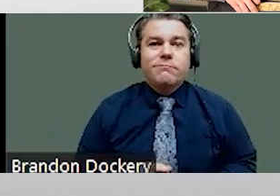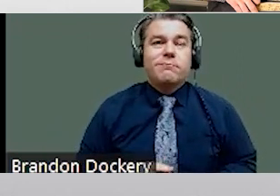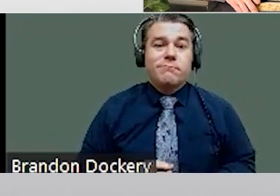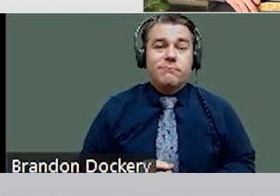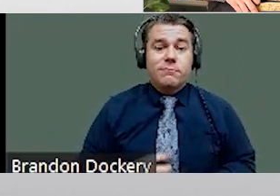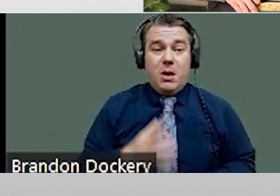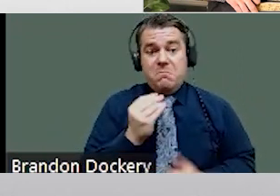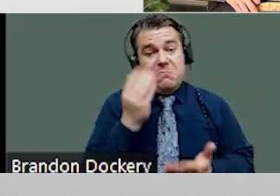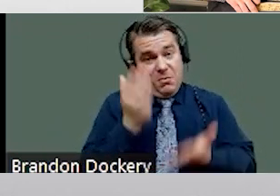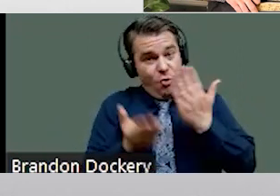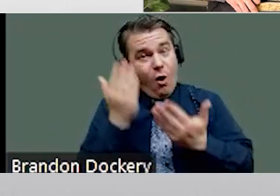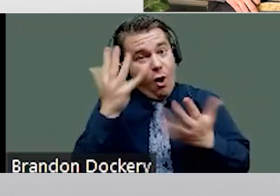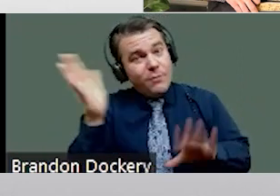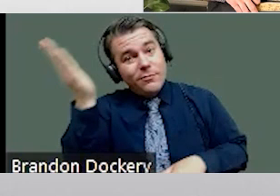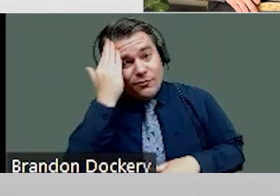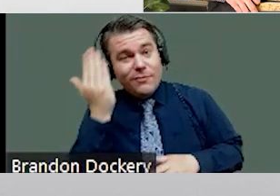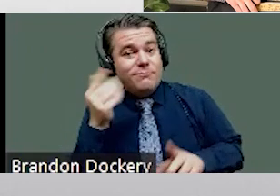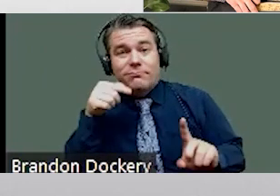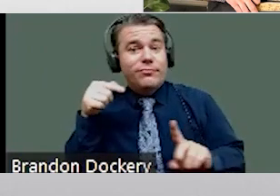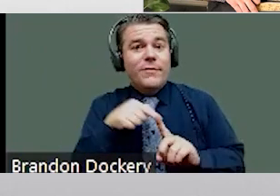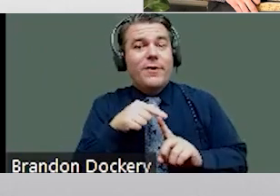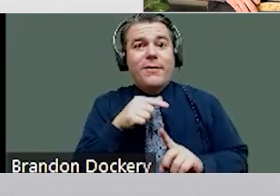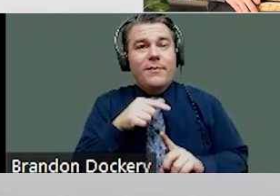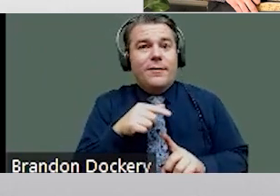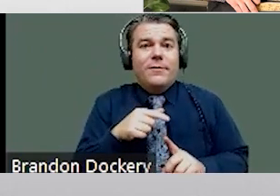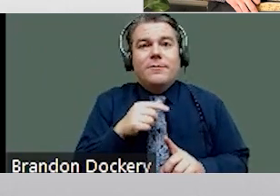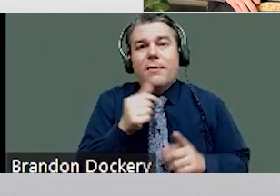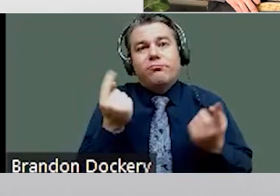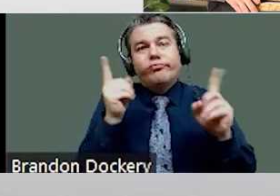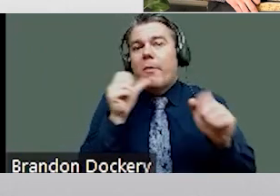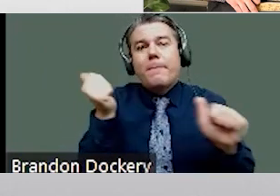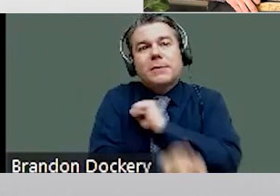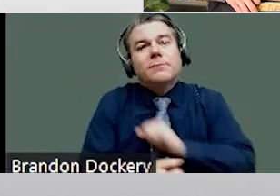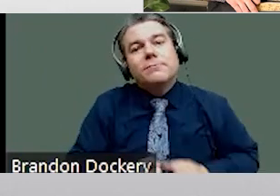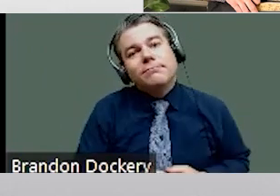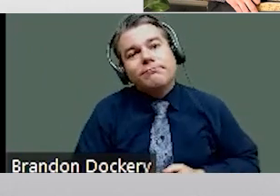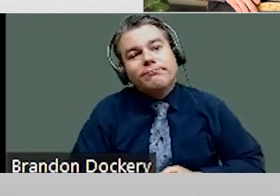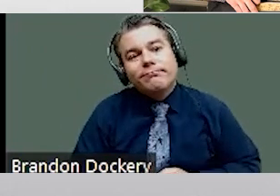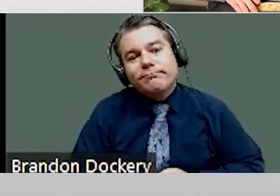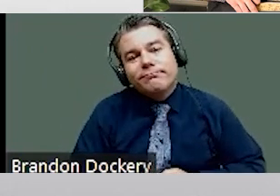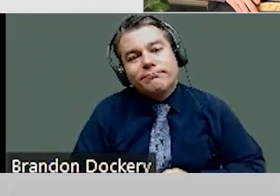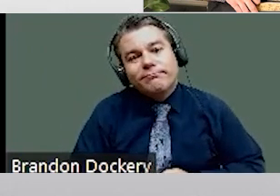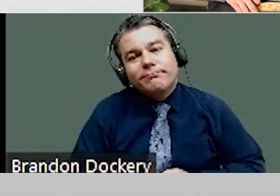And you might already know the punchline here, it was not passed. So